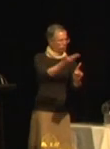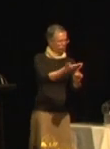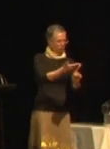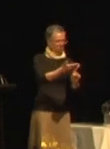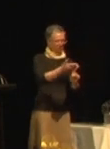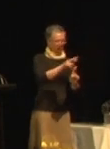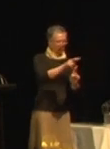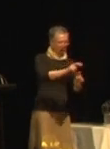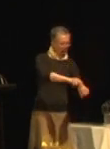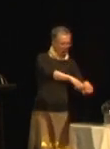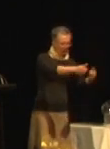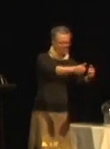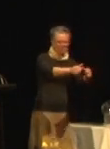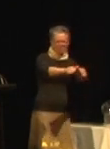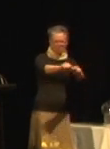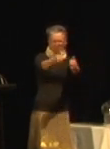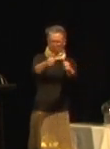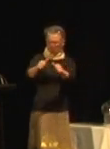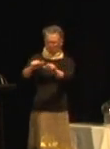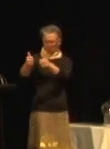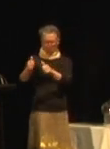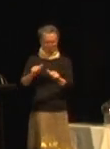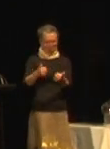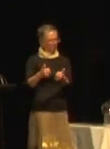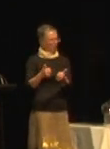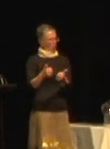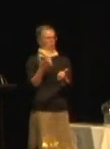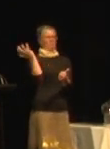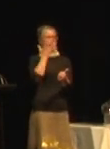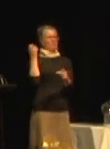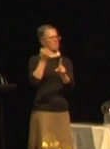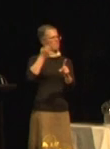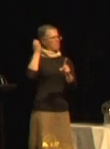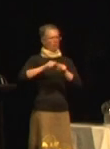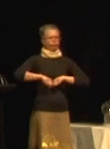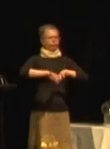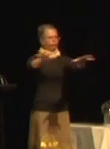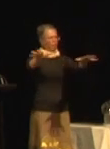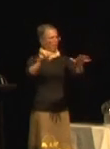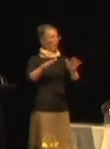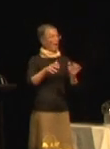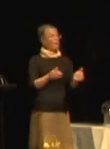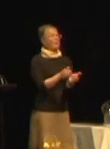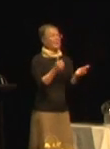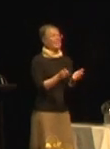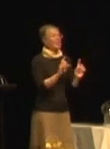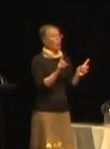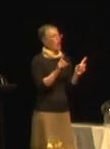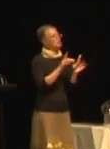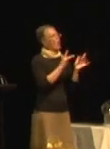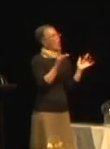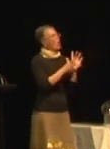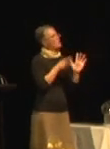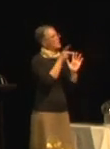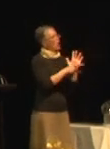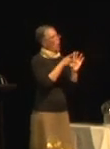have reached a significant scale have done two things. They've been online video in a playful way, and they've